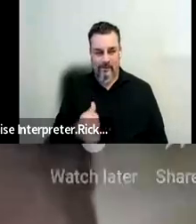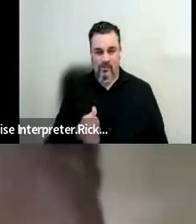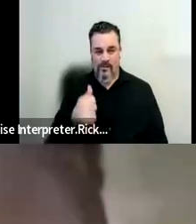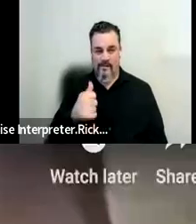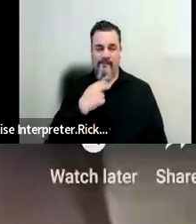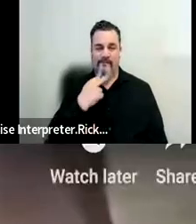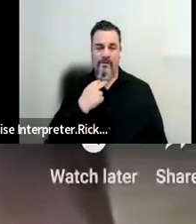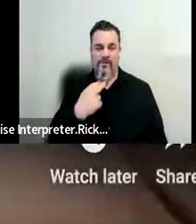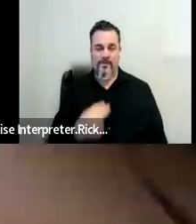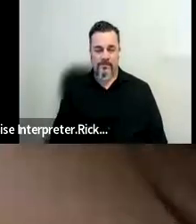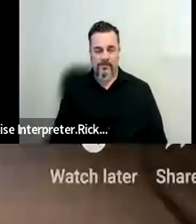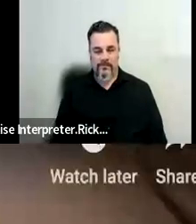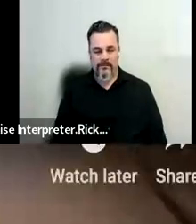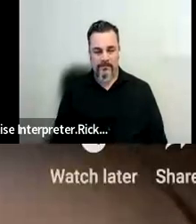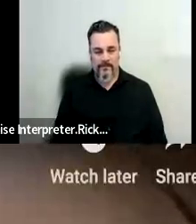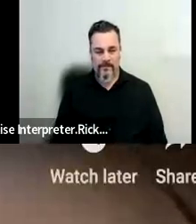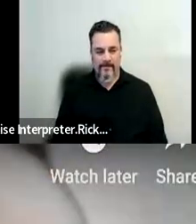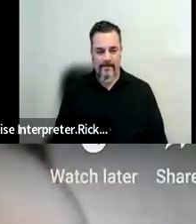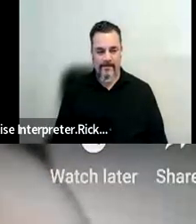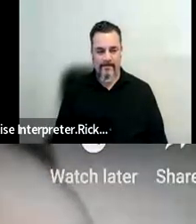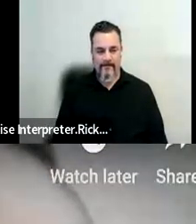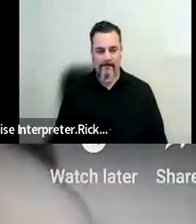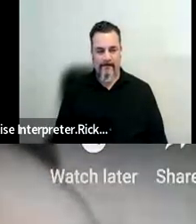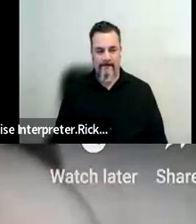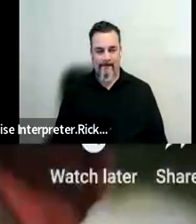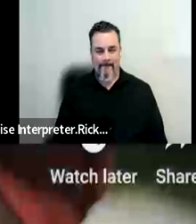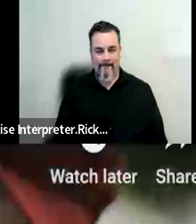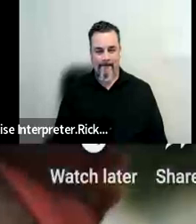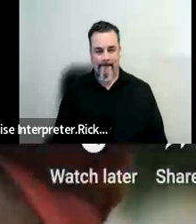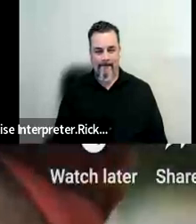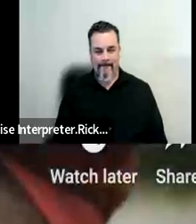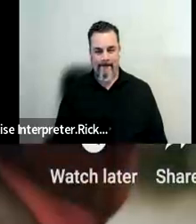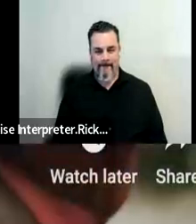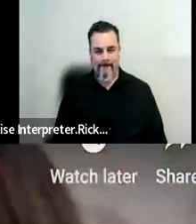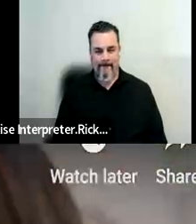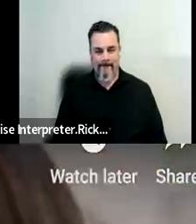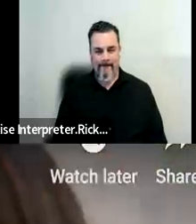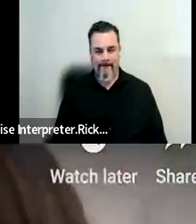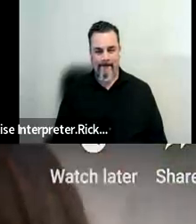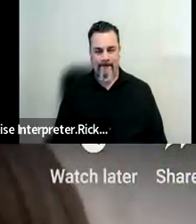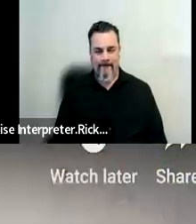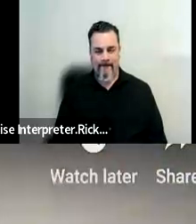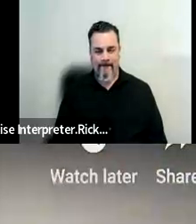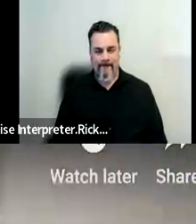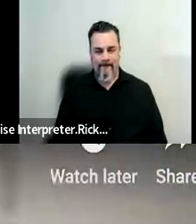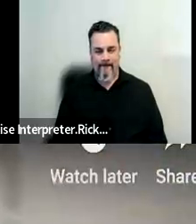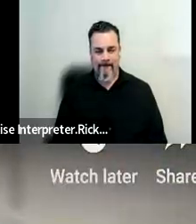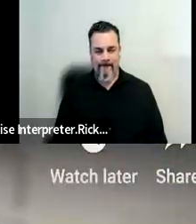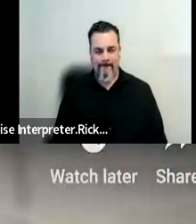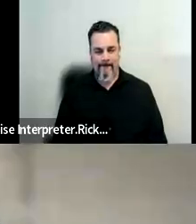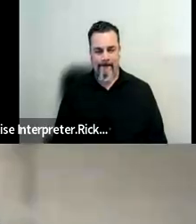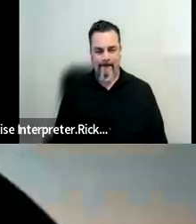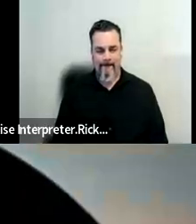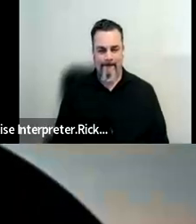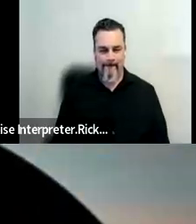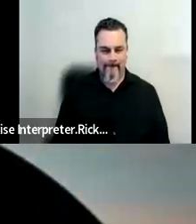your device? That help us understand who we are and where we come from. African American, Gay, Asian, Muslim, Indigenous,